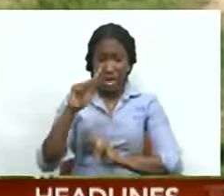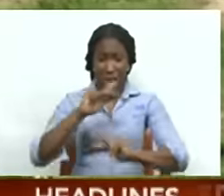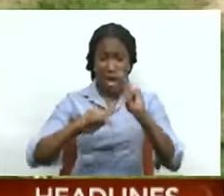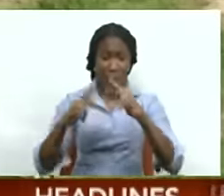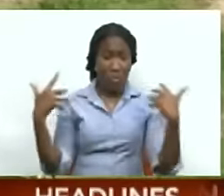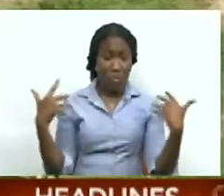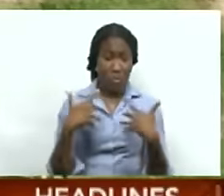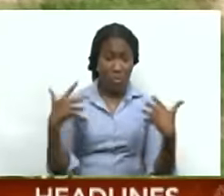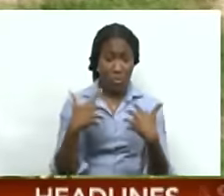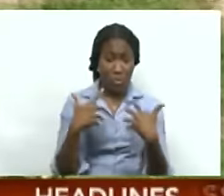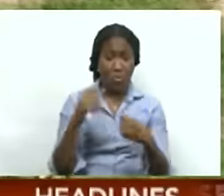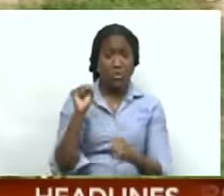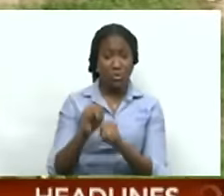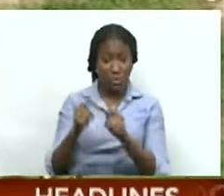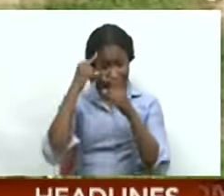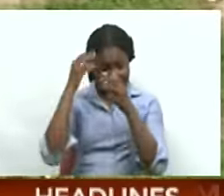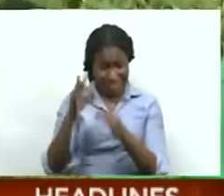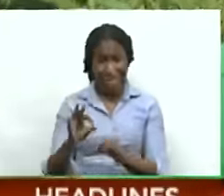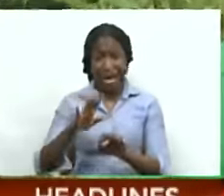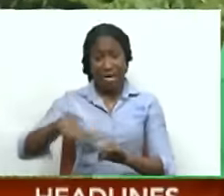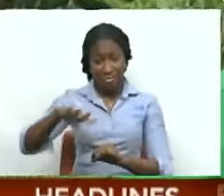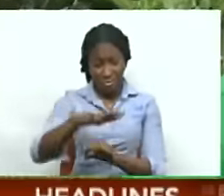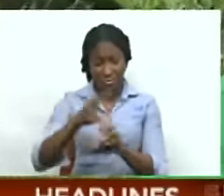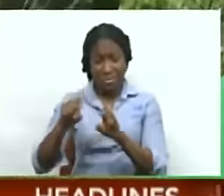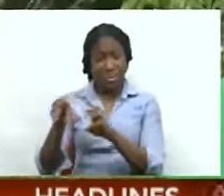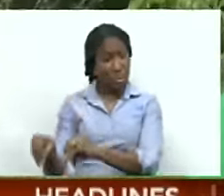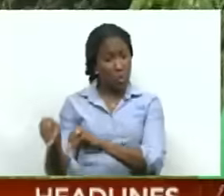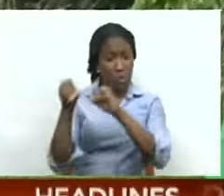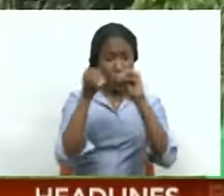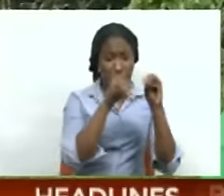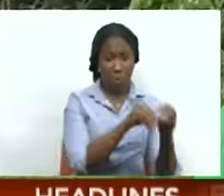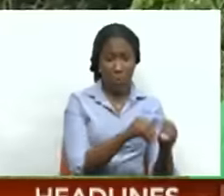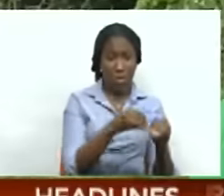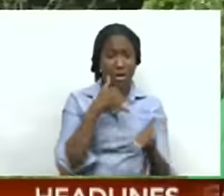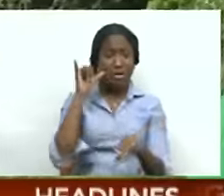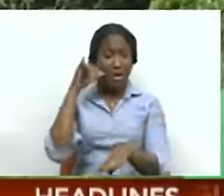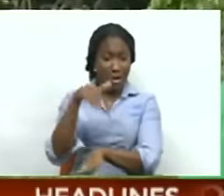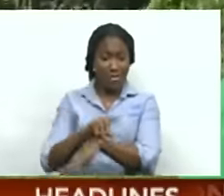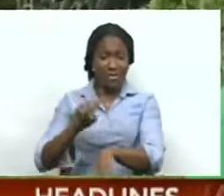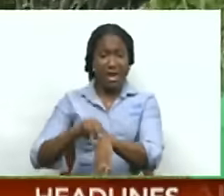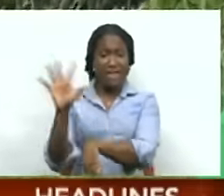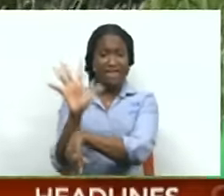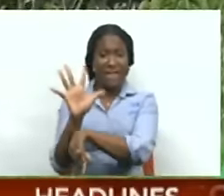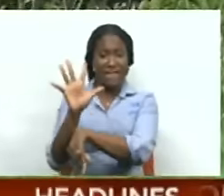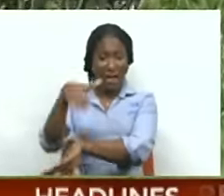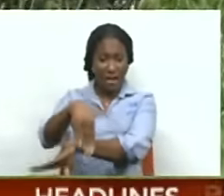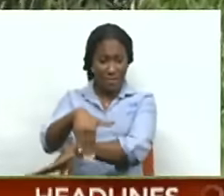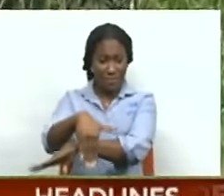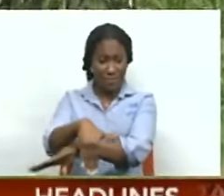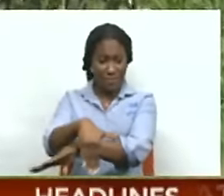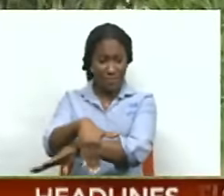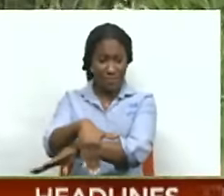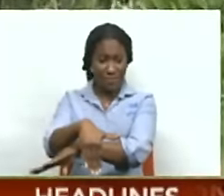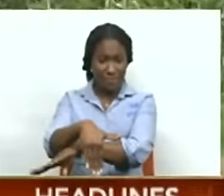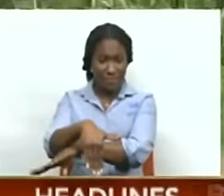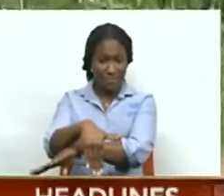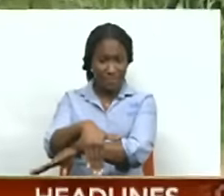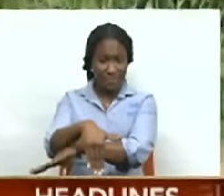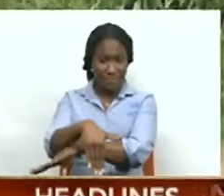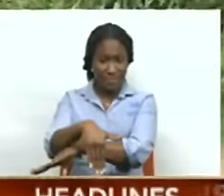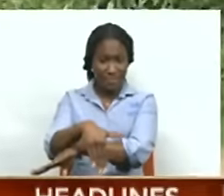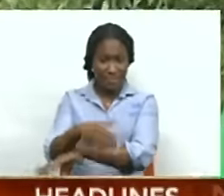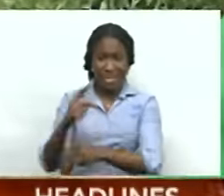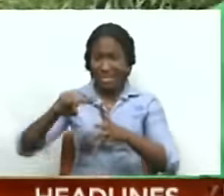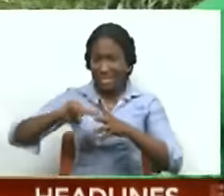evacuated. Yesterday evening about 5 p.m., the since this eruption started.